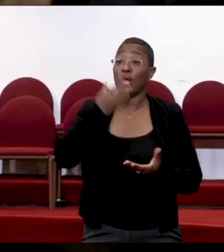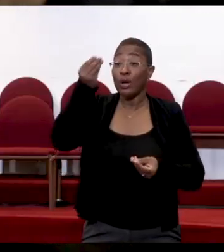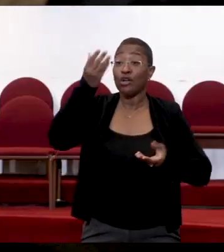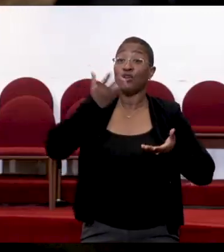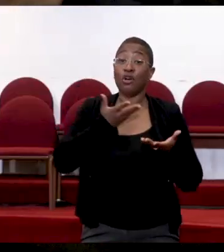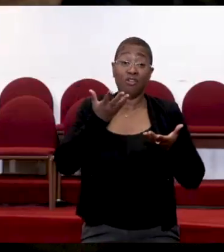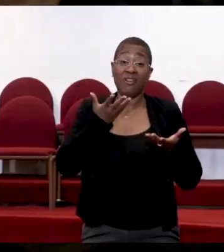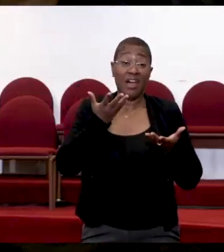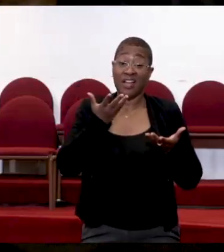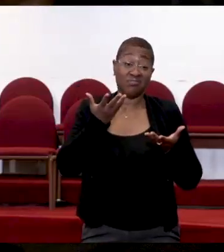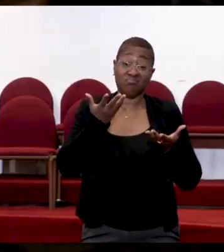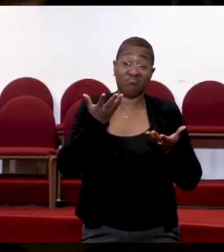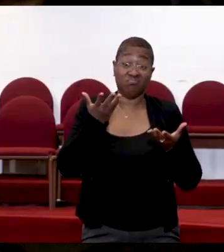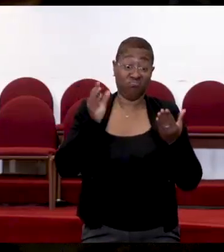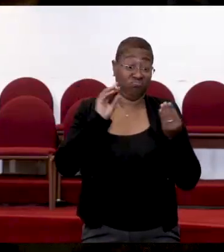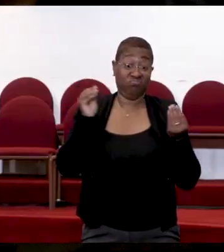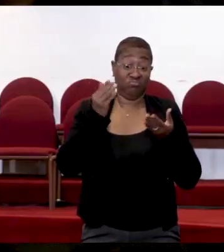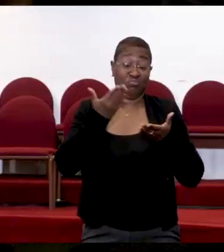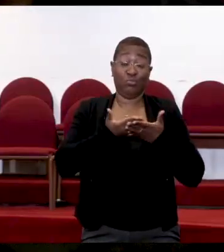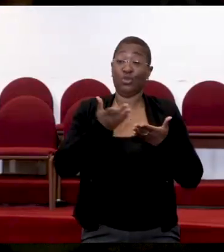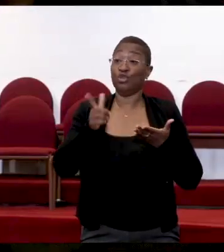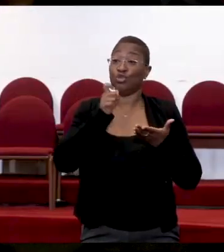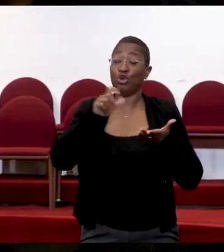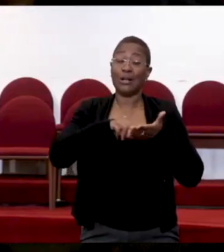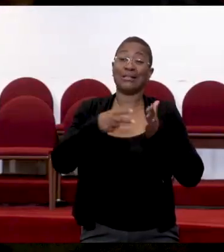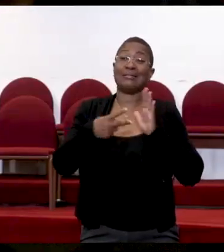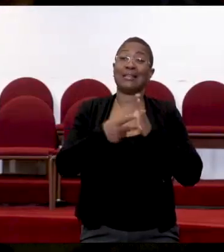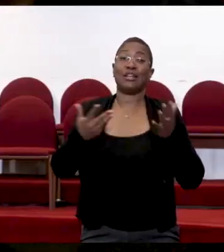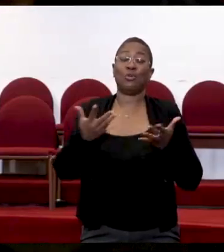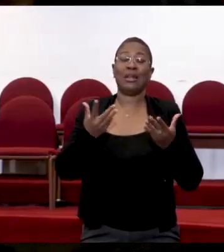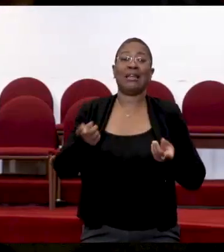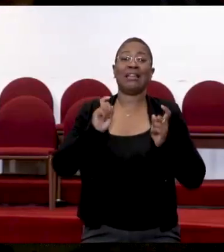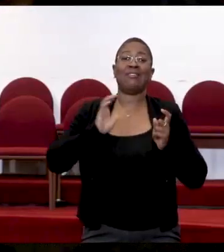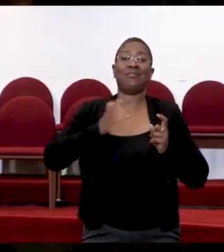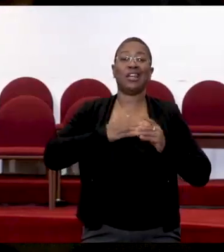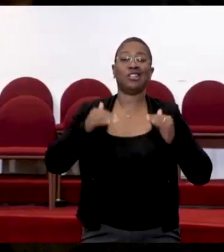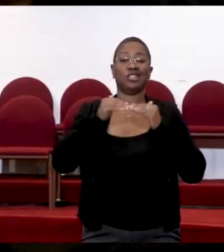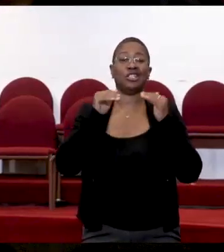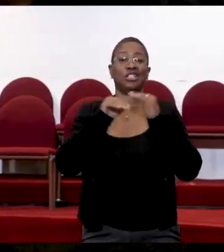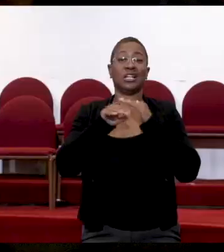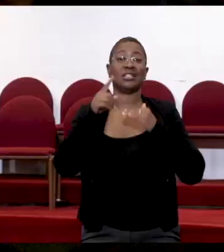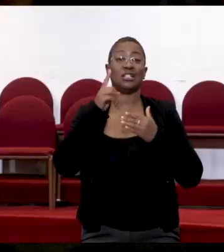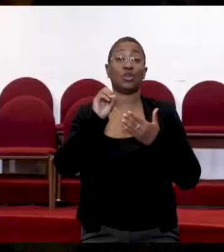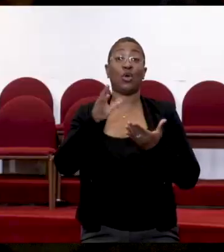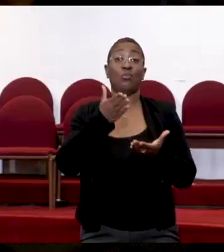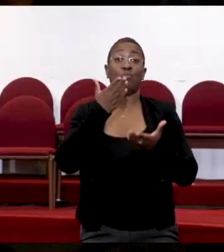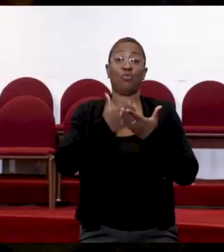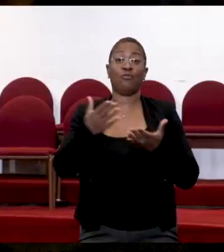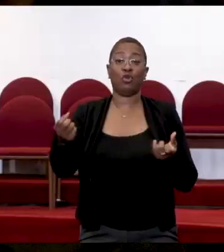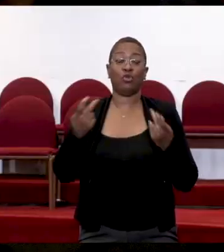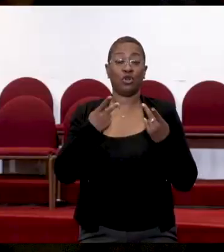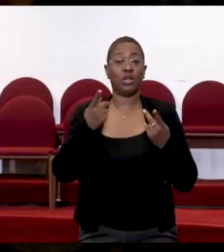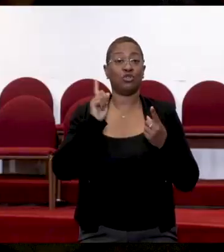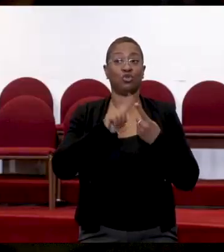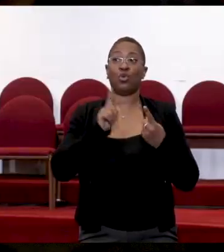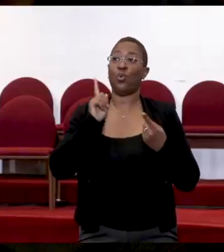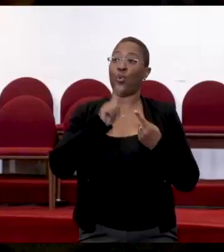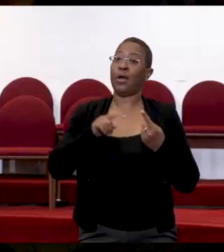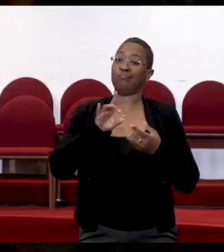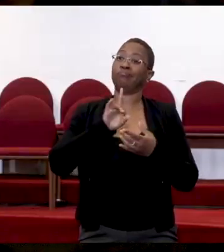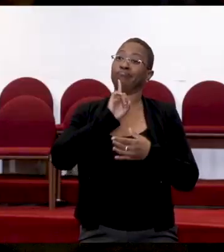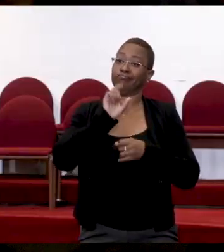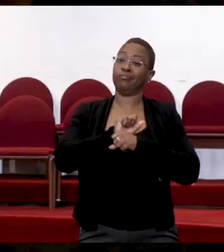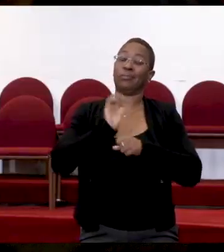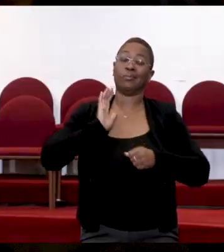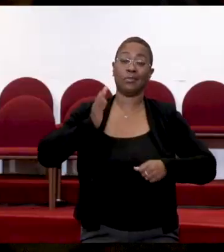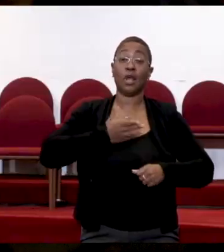at all, and you don't intend to give us justice or proof for the return of what belongs to us. But you're